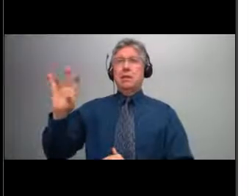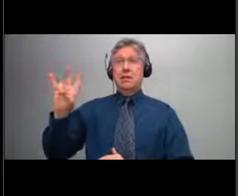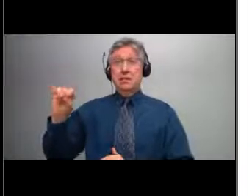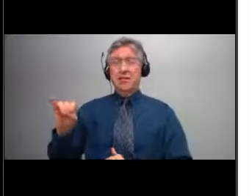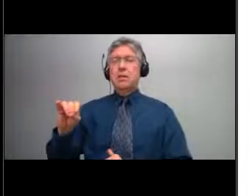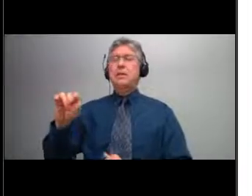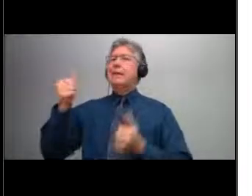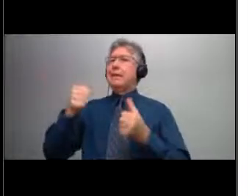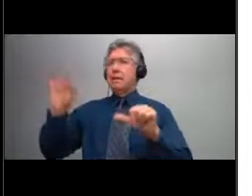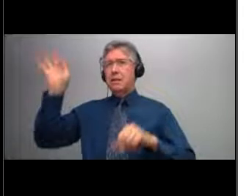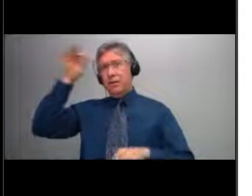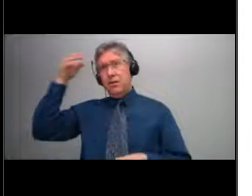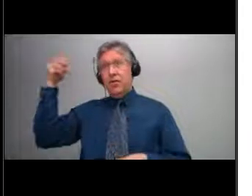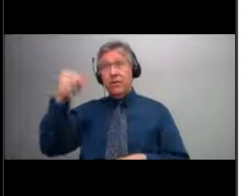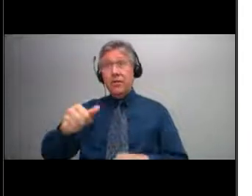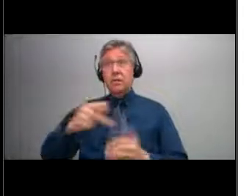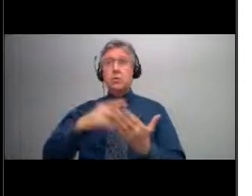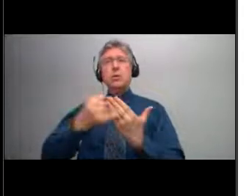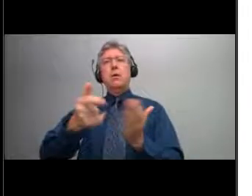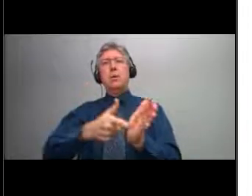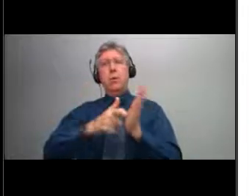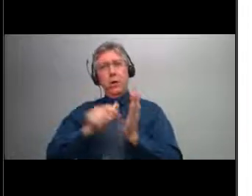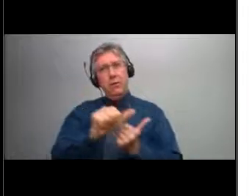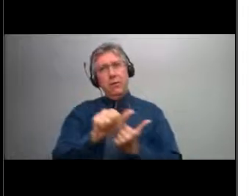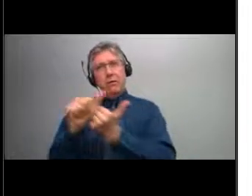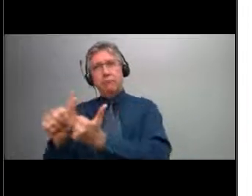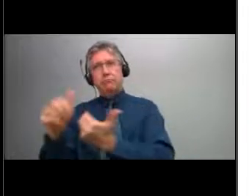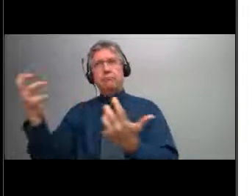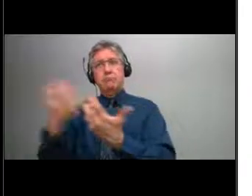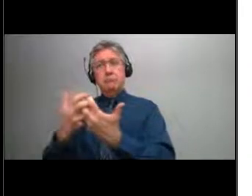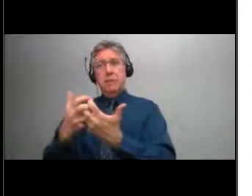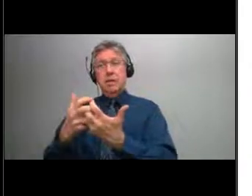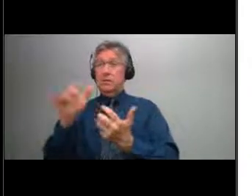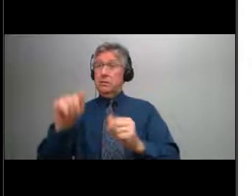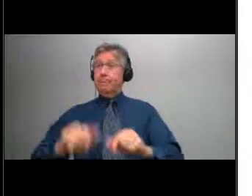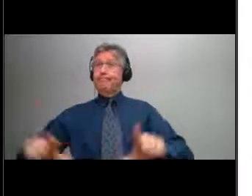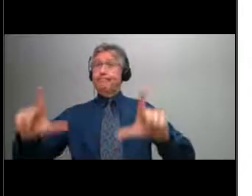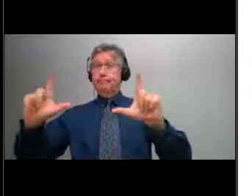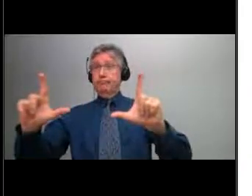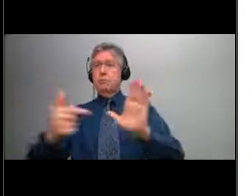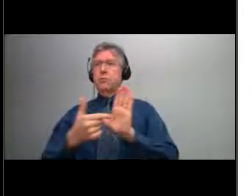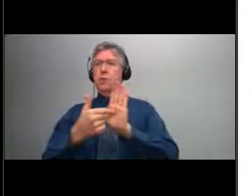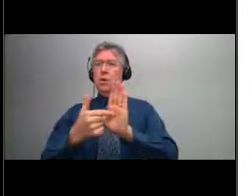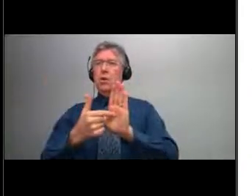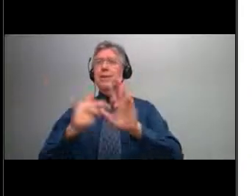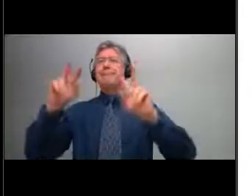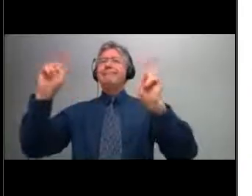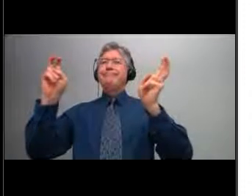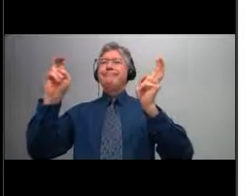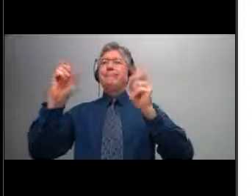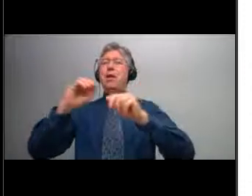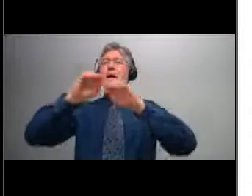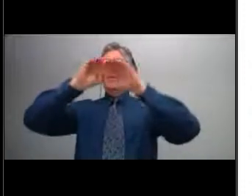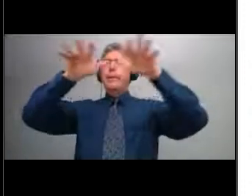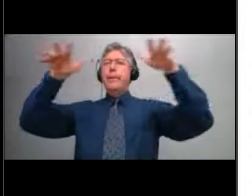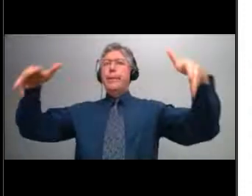project. As depicted on this slide, NEPA is referred to as an umbrella statute because other